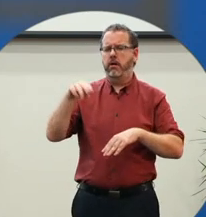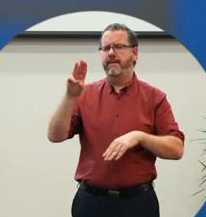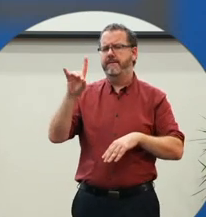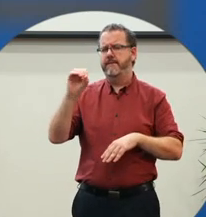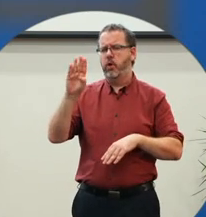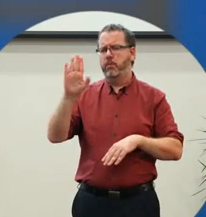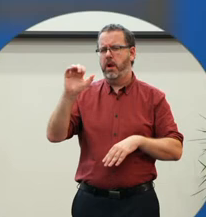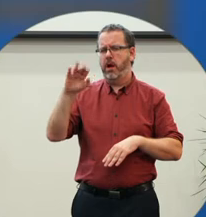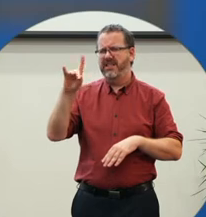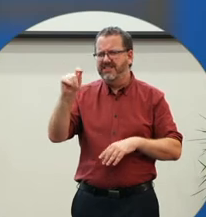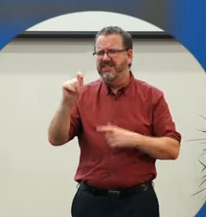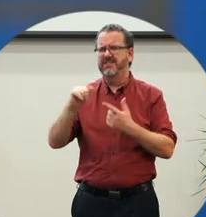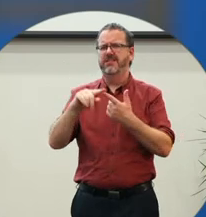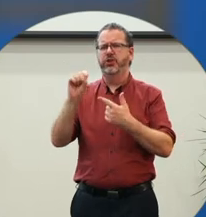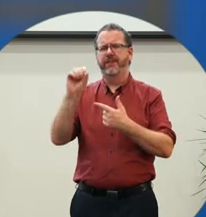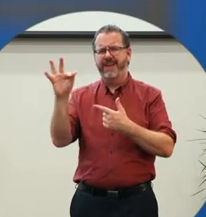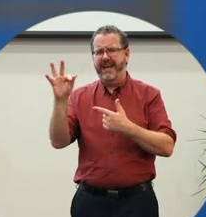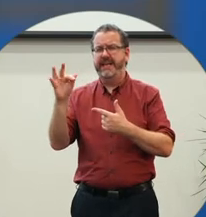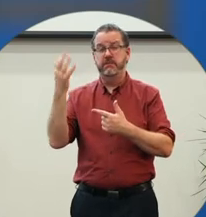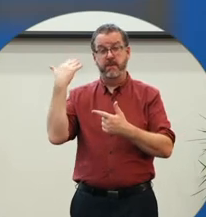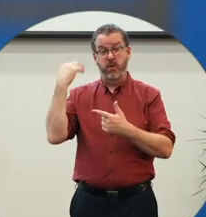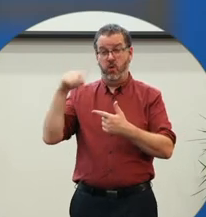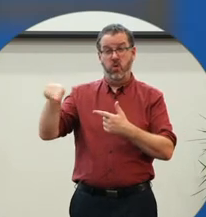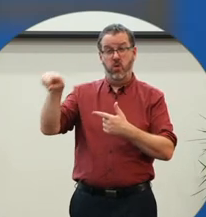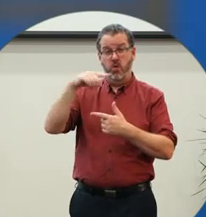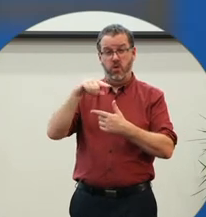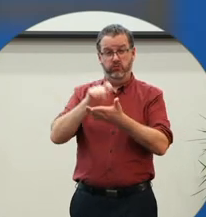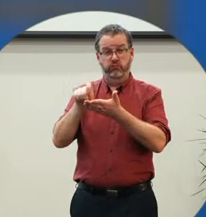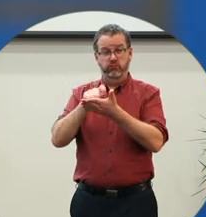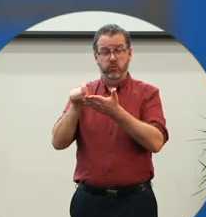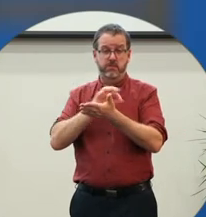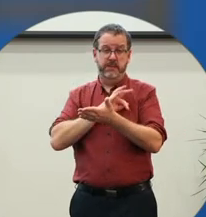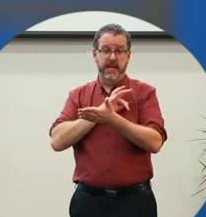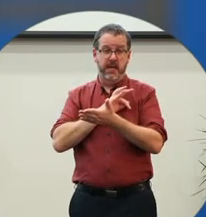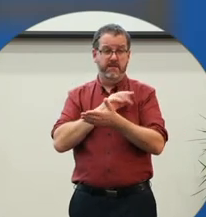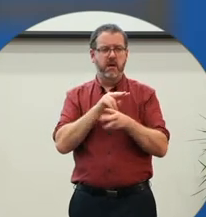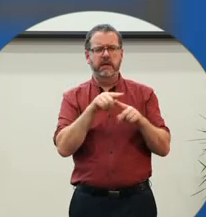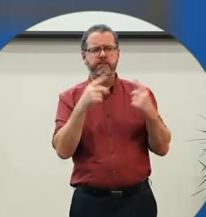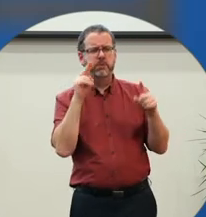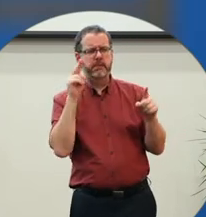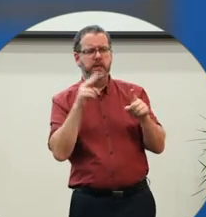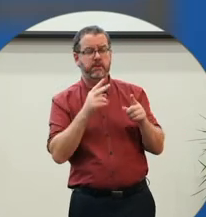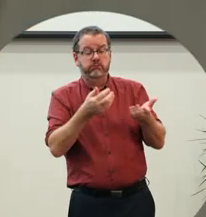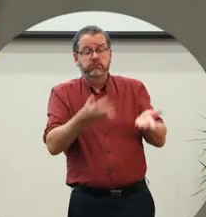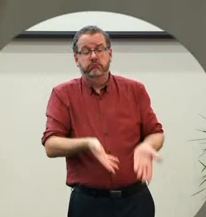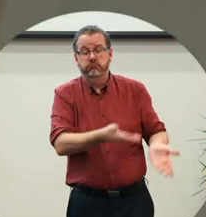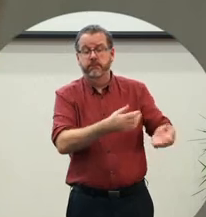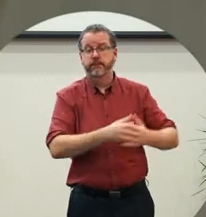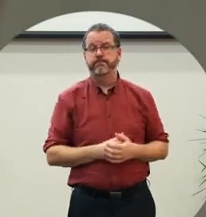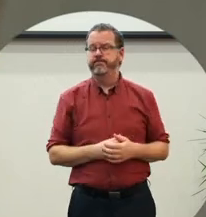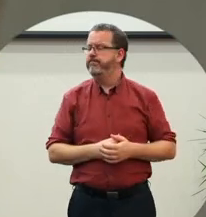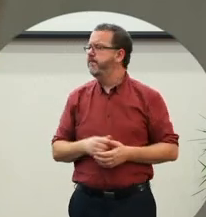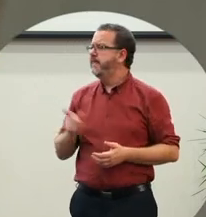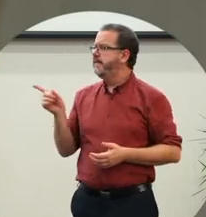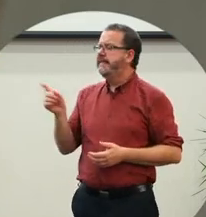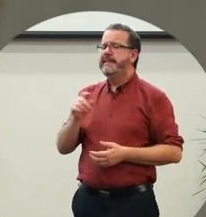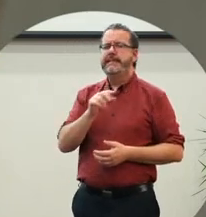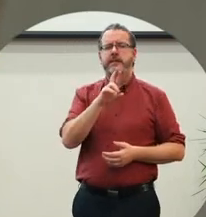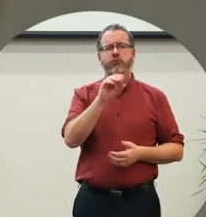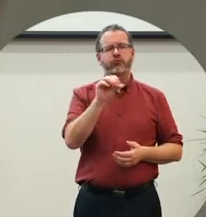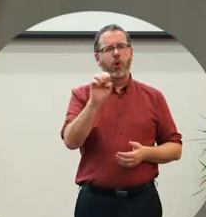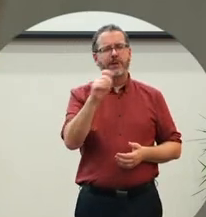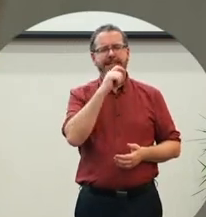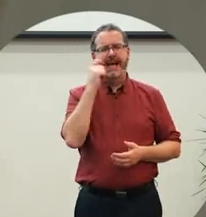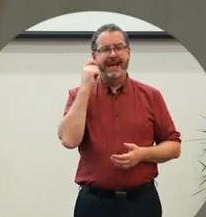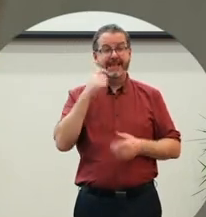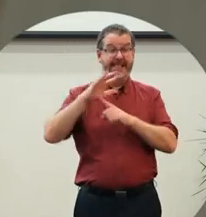had tried to write the story and didn't do it. And they knew I wasn't coming from that perspective, and they still respected that. She describes Strabane as being one of the great